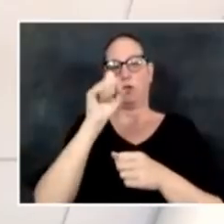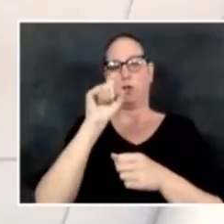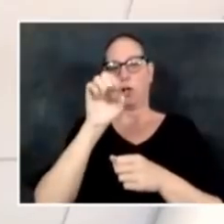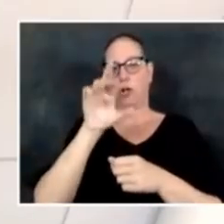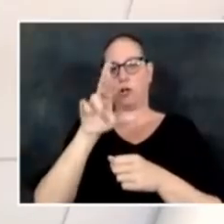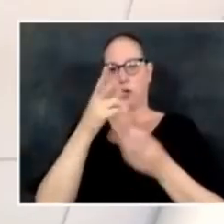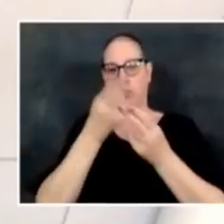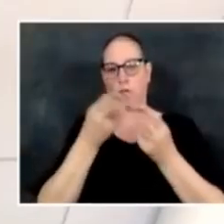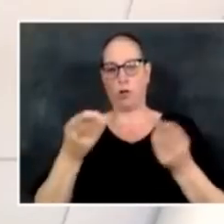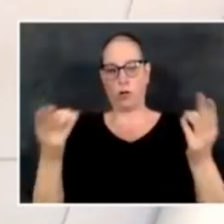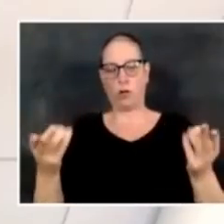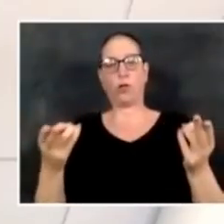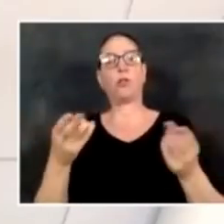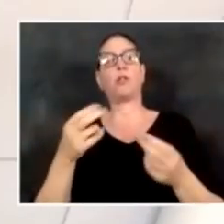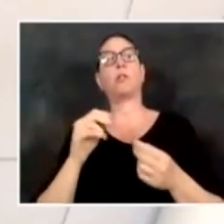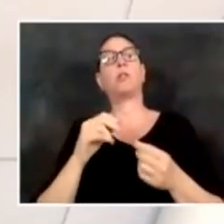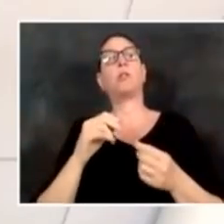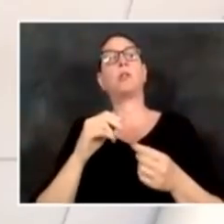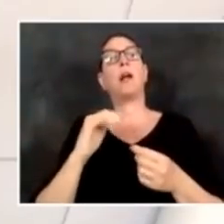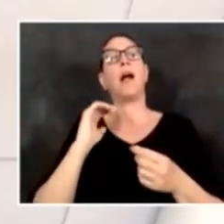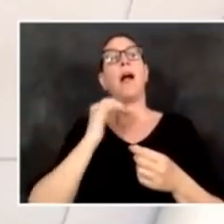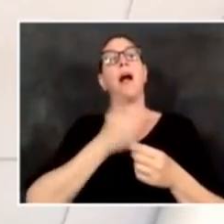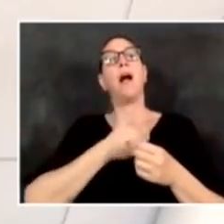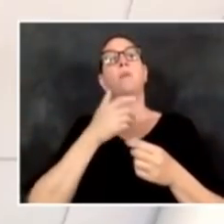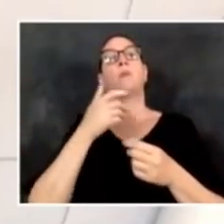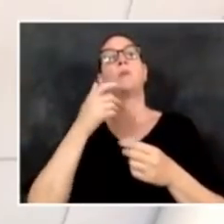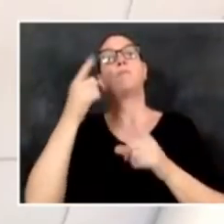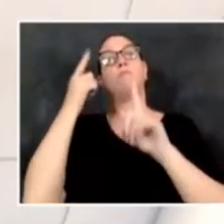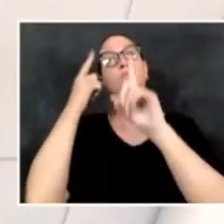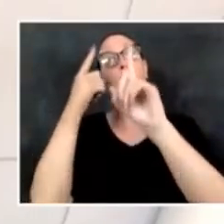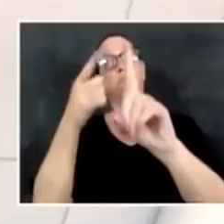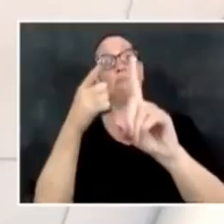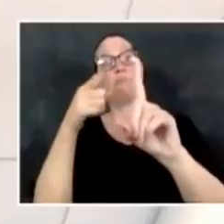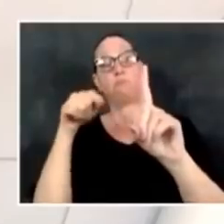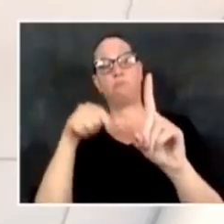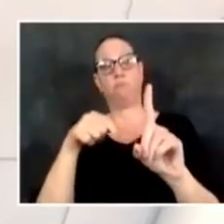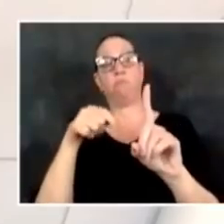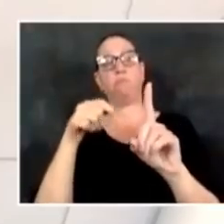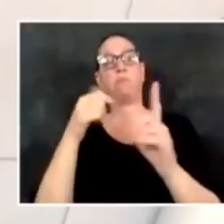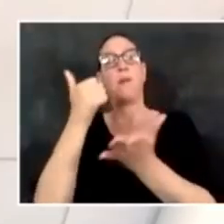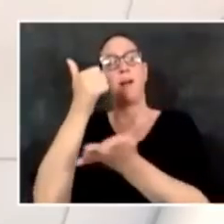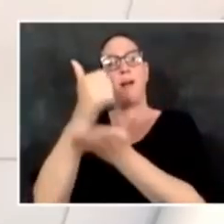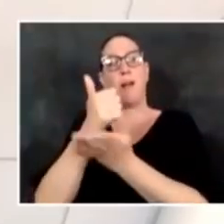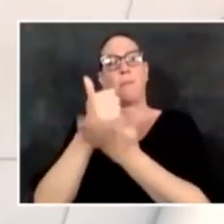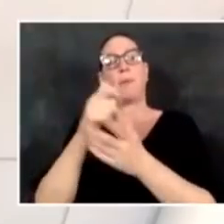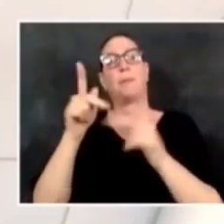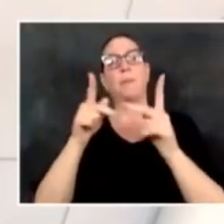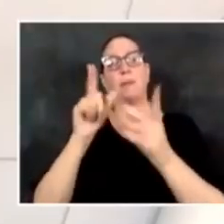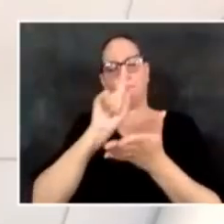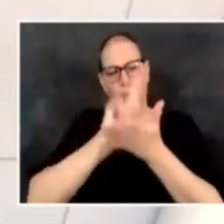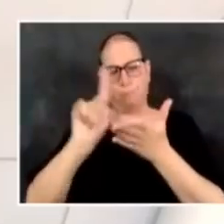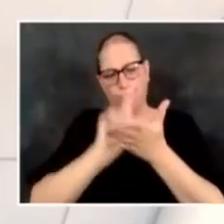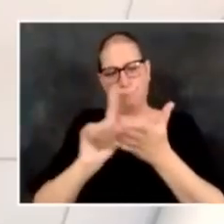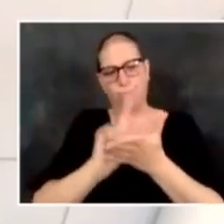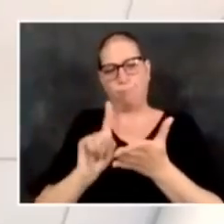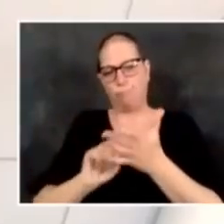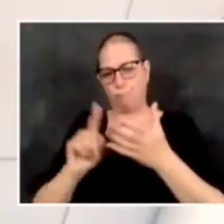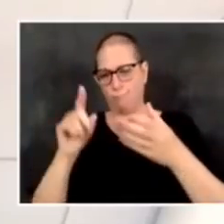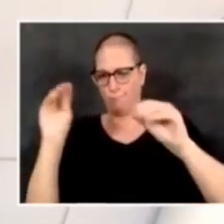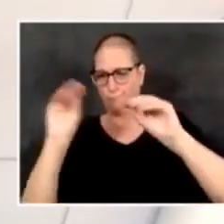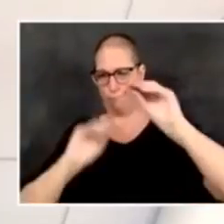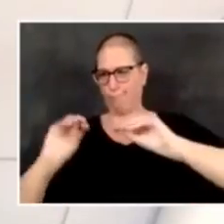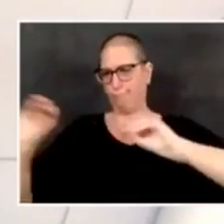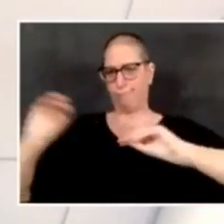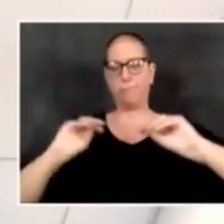out people each week until we can have wide-scale testing in place, and we're going to continue to do that this